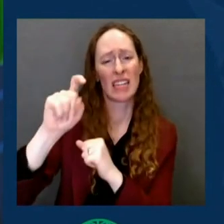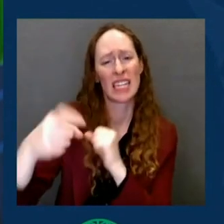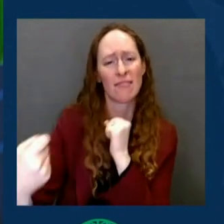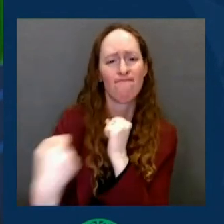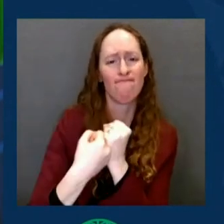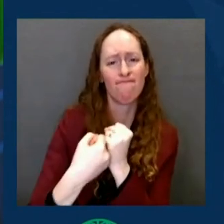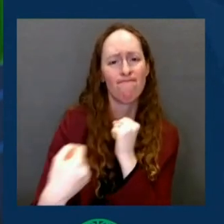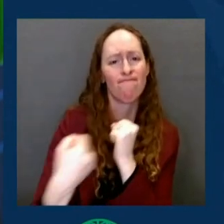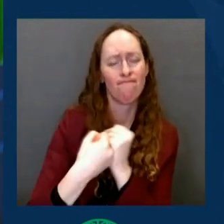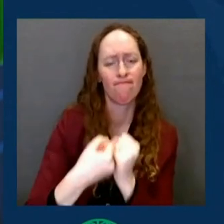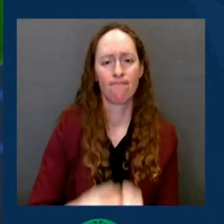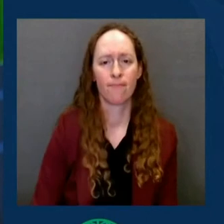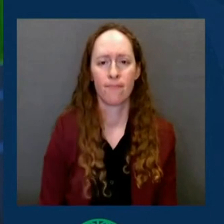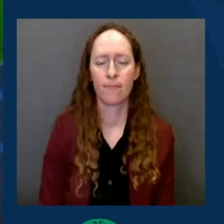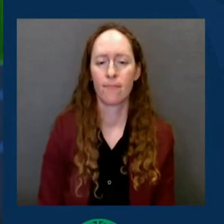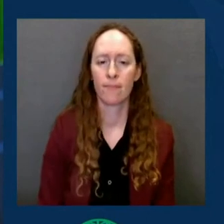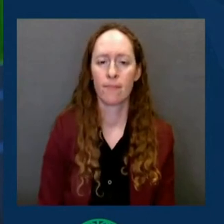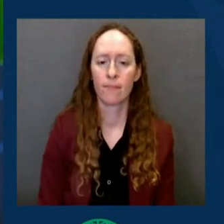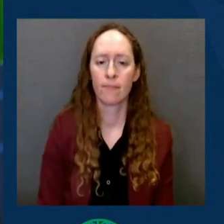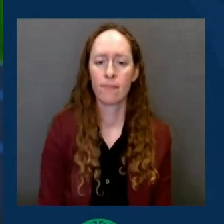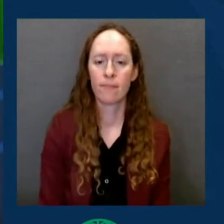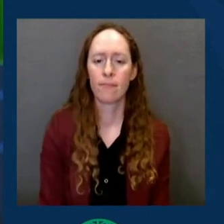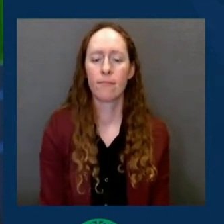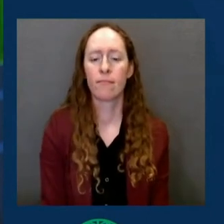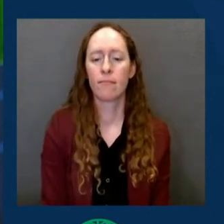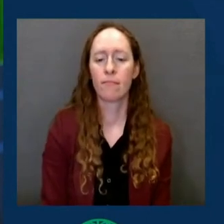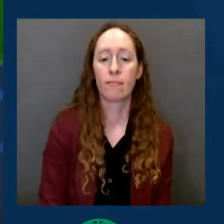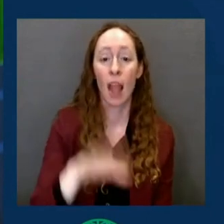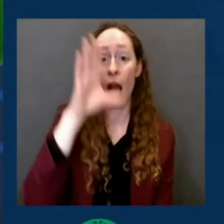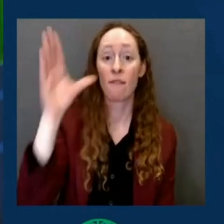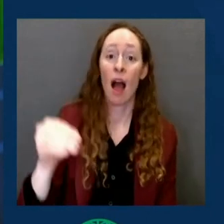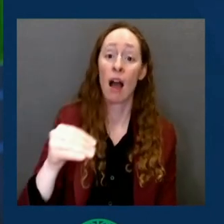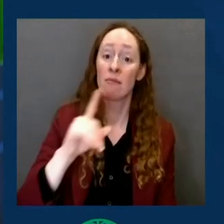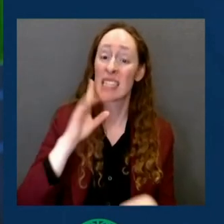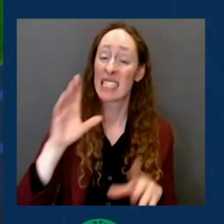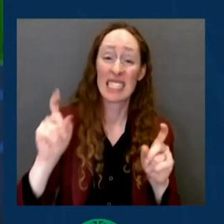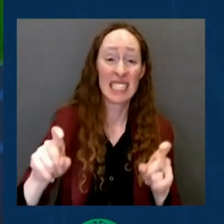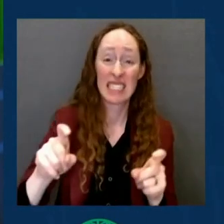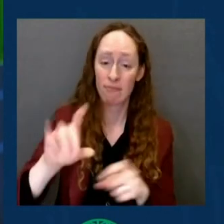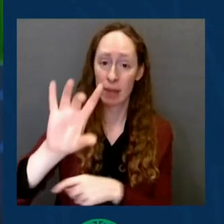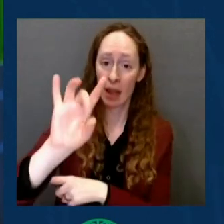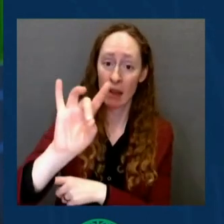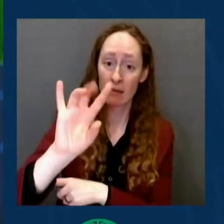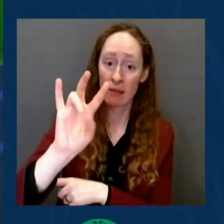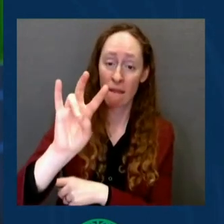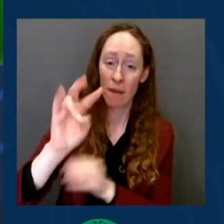year by 2030 to fund these needs to adapt.